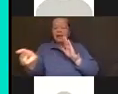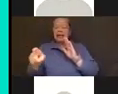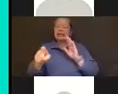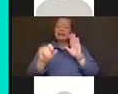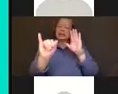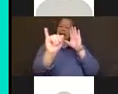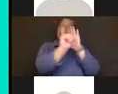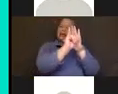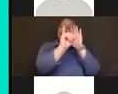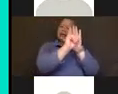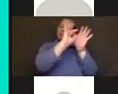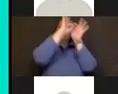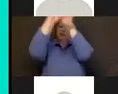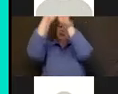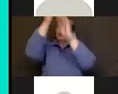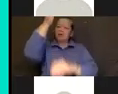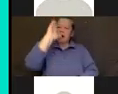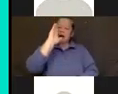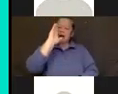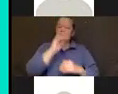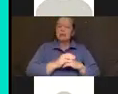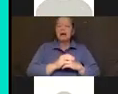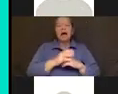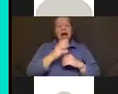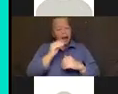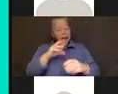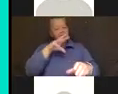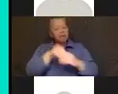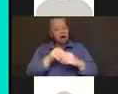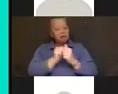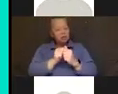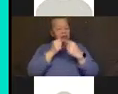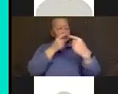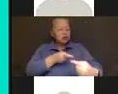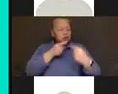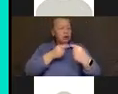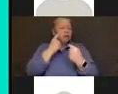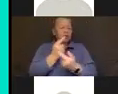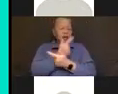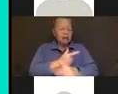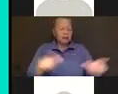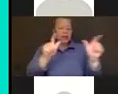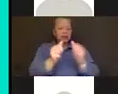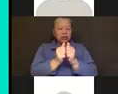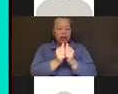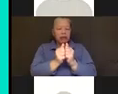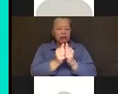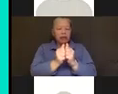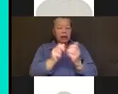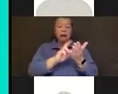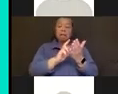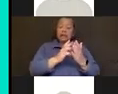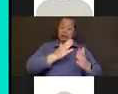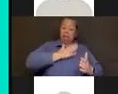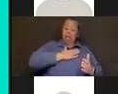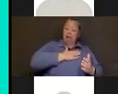therefore in the struggle of liberation together, that my liberation is wrapped up